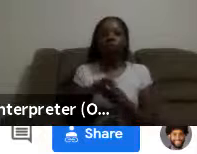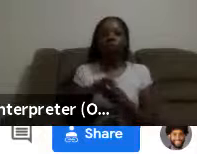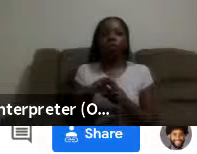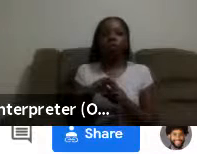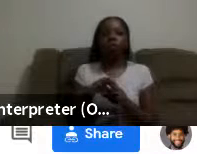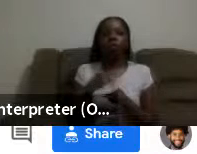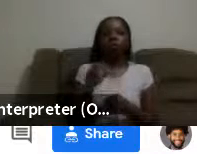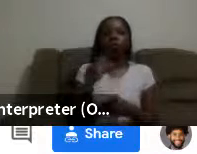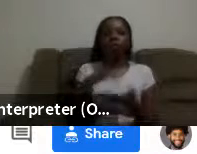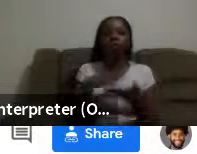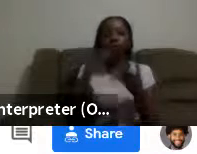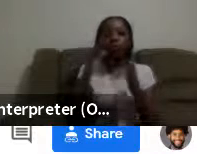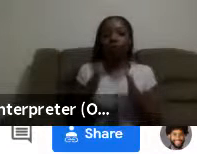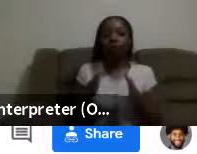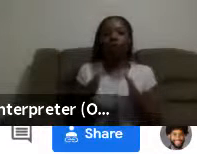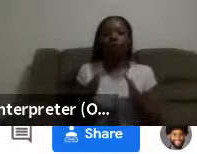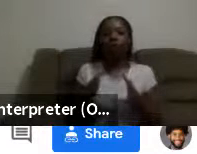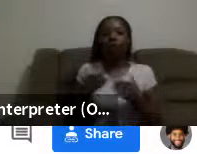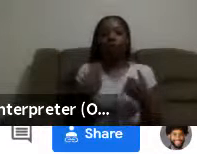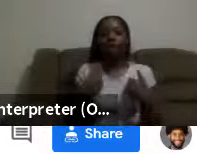process when it's enacted.